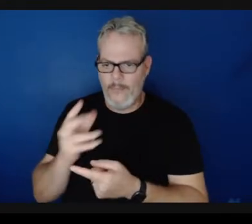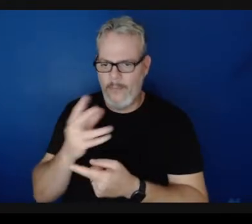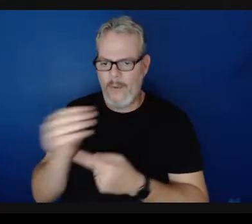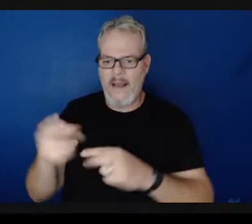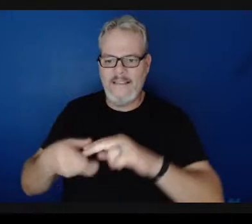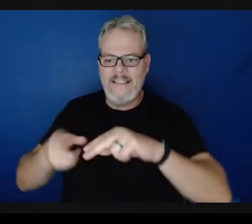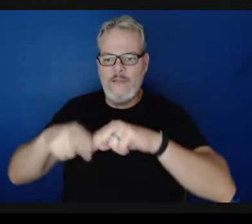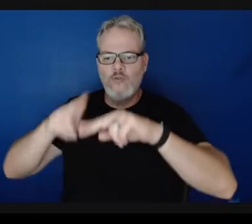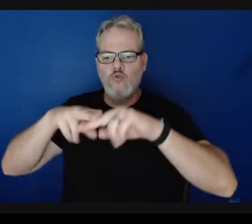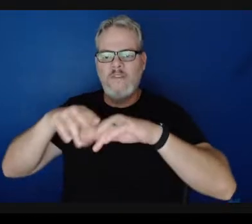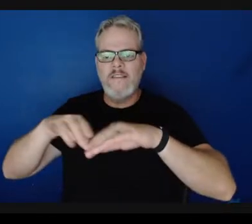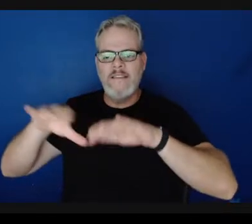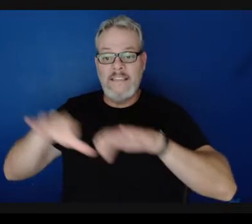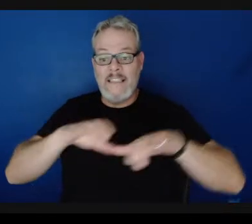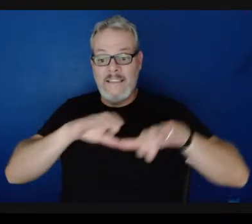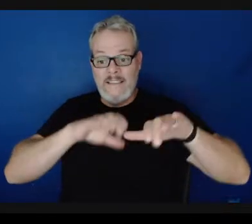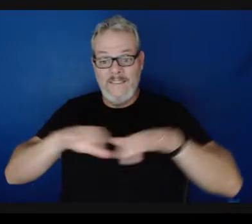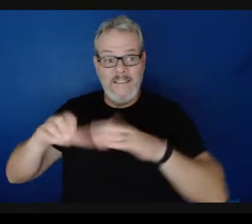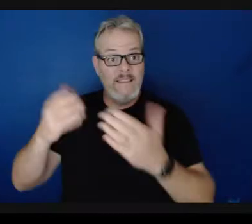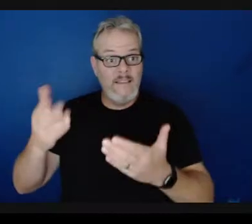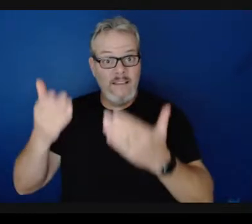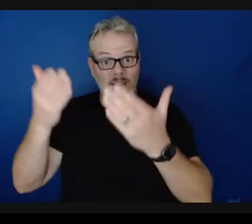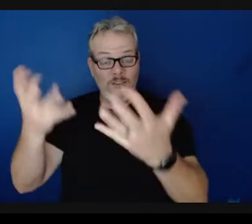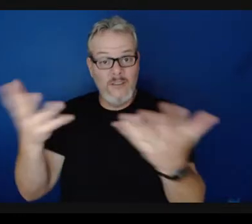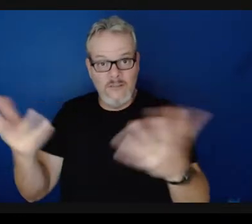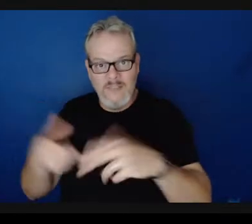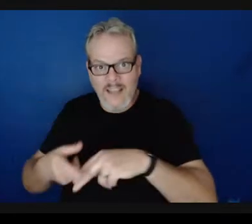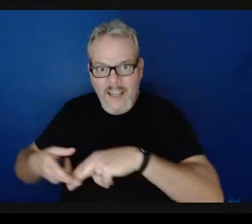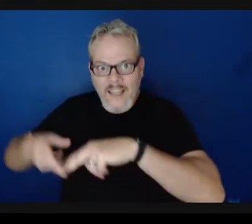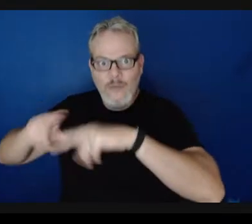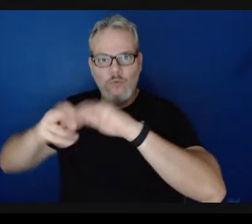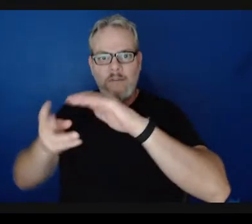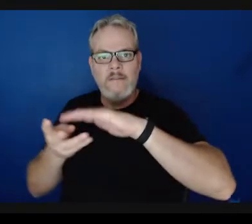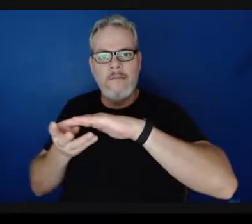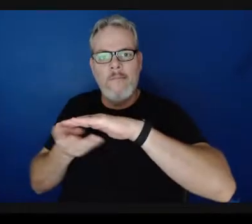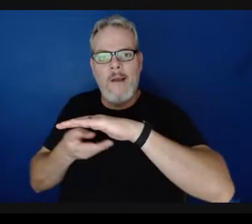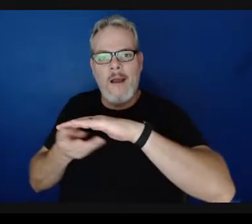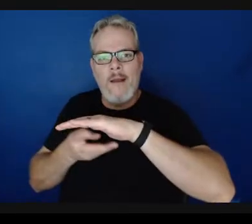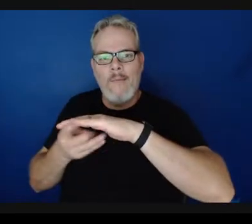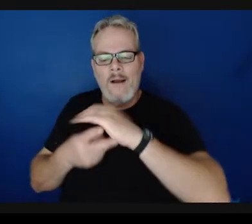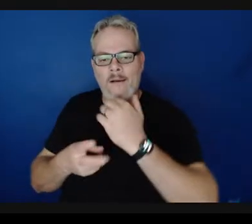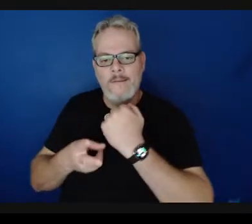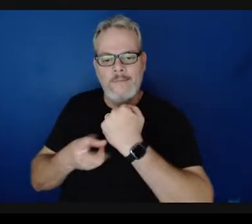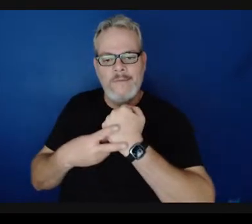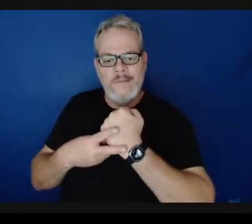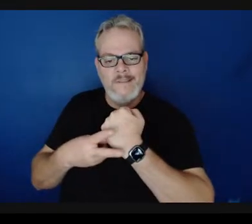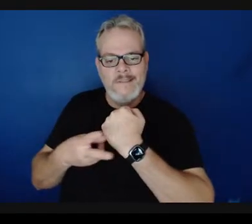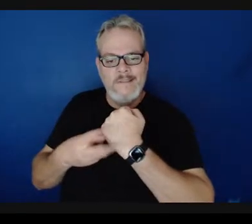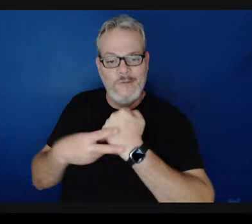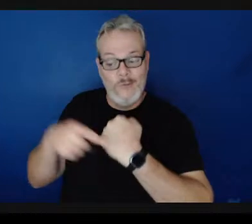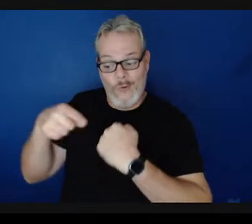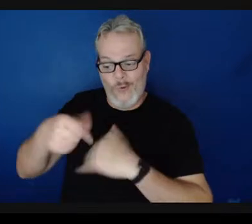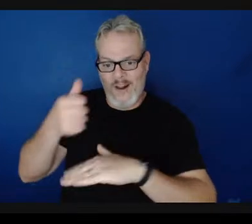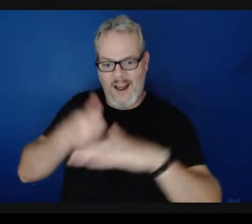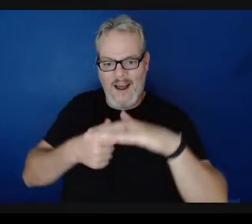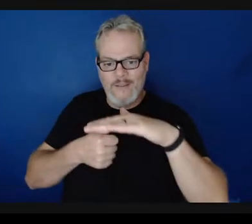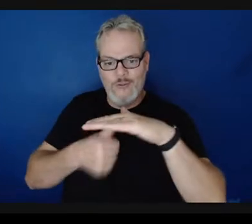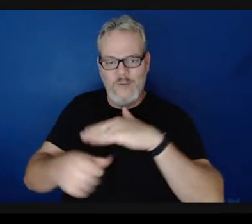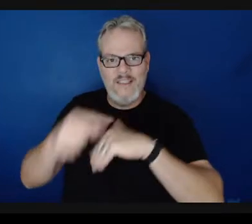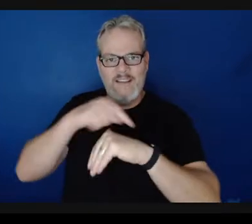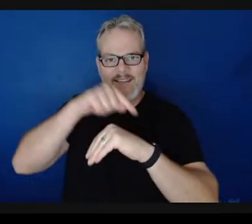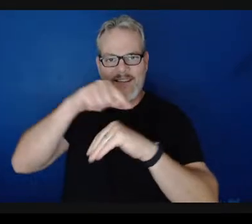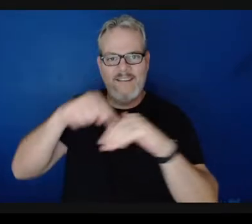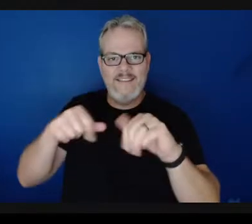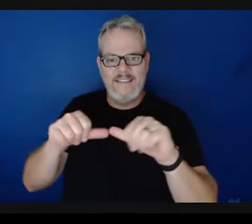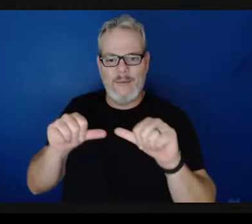activity suggests an increasing amount of magma is being stored underneath the summit area here.